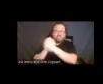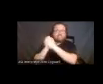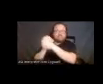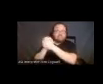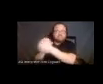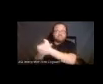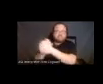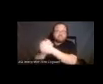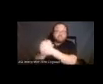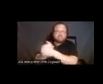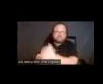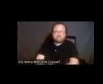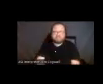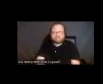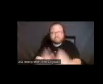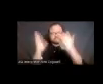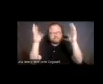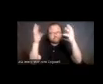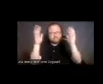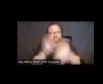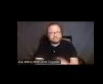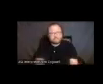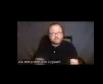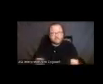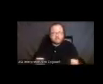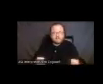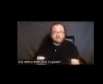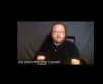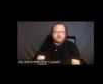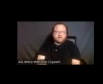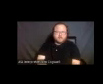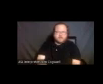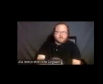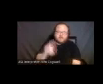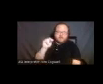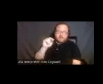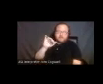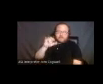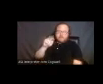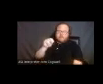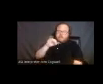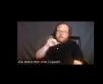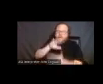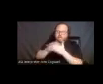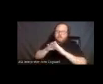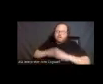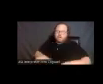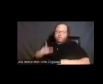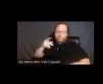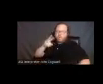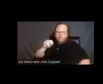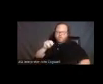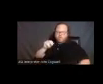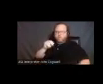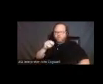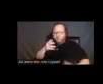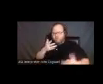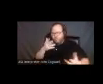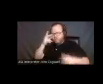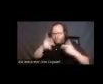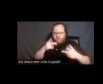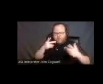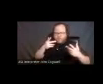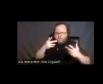Congratulations. Yay! Nixon said the Peace Corps catered to the young men who wanted out of the military